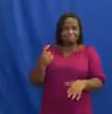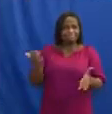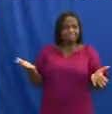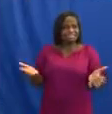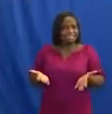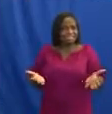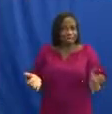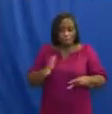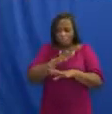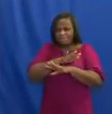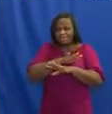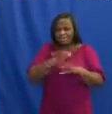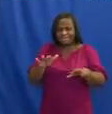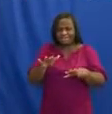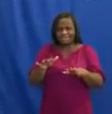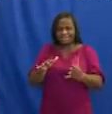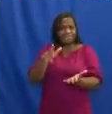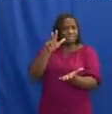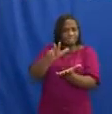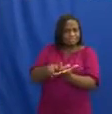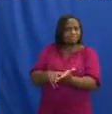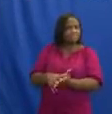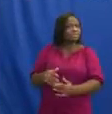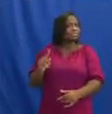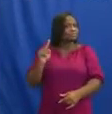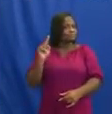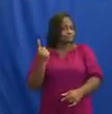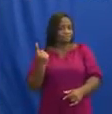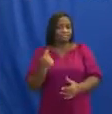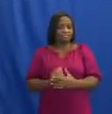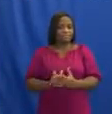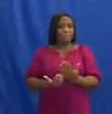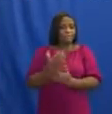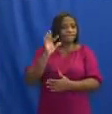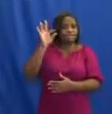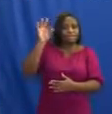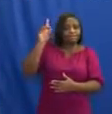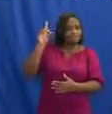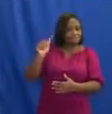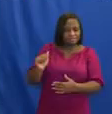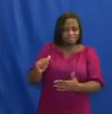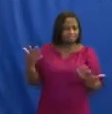use without the express certification of the FDA.